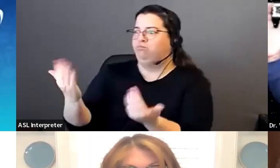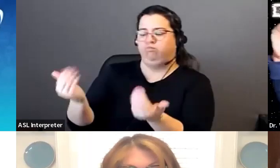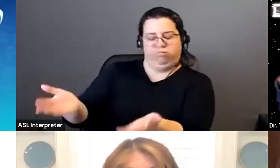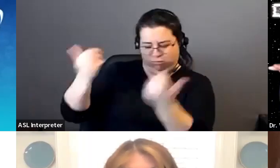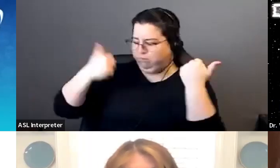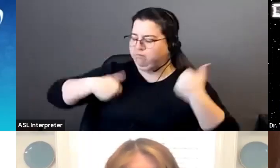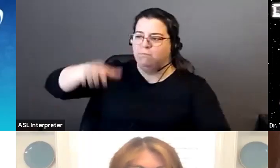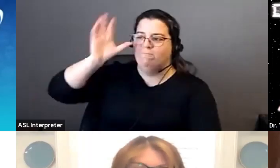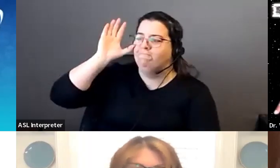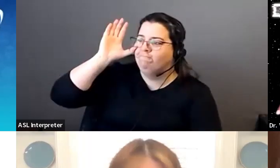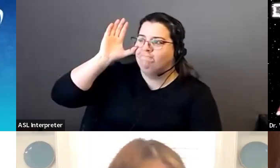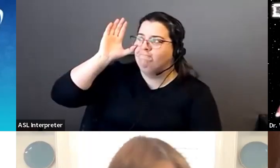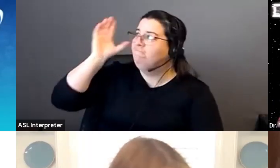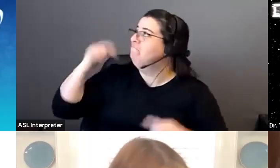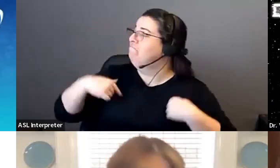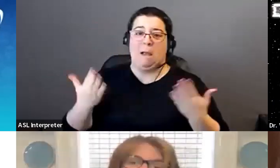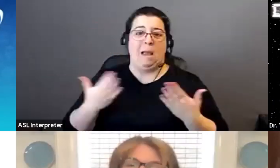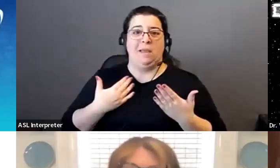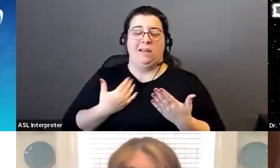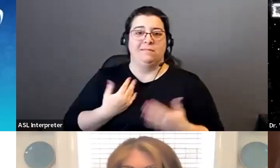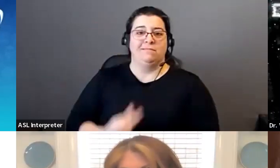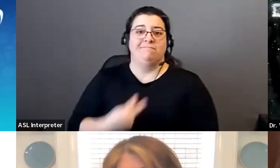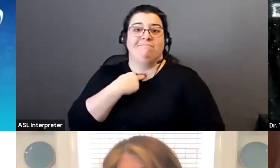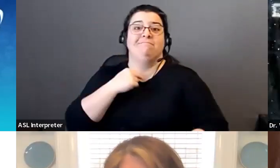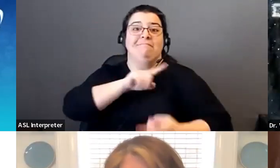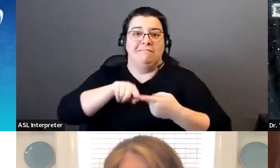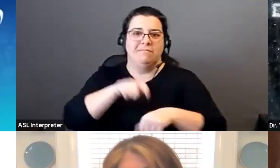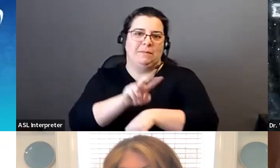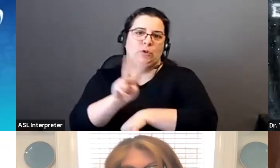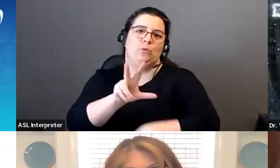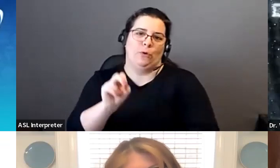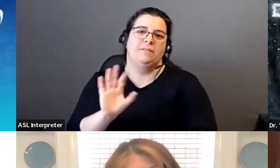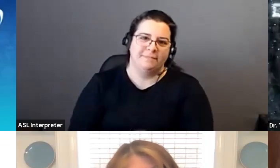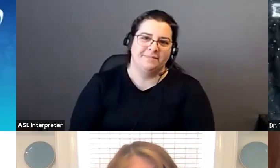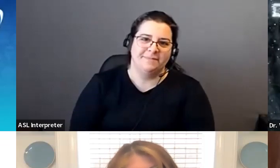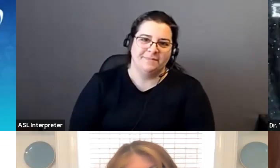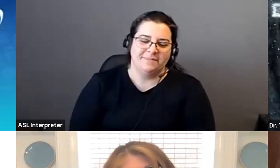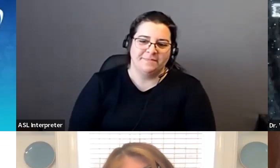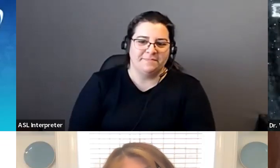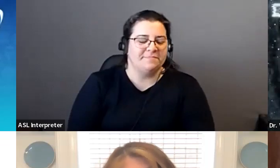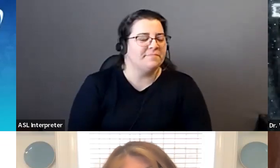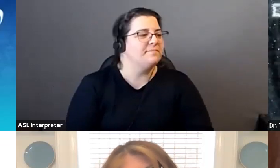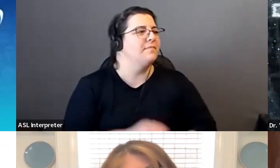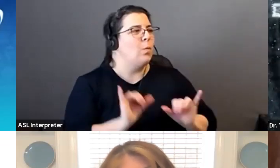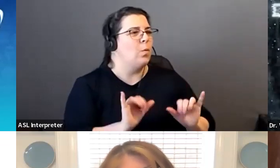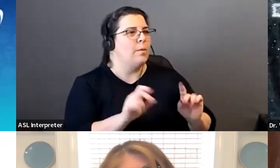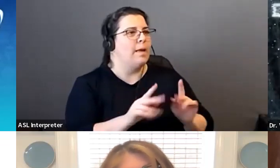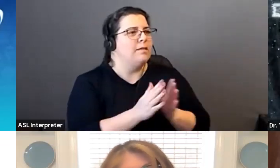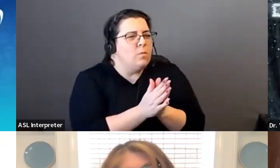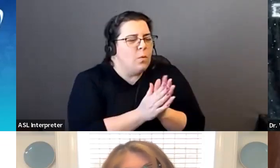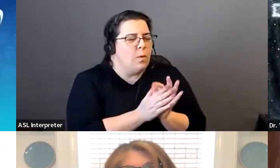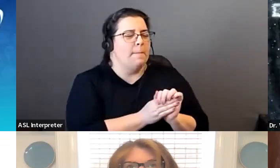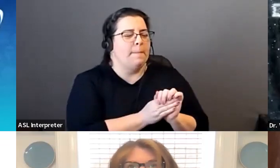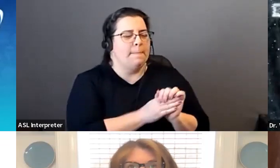me. I'm in lockdown till 2:30. All right. Okay. Well, yeah. How much research do you